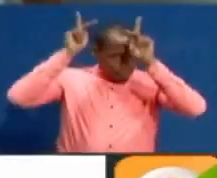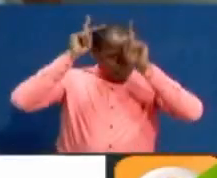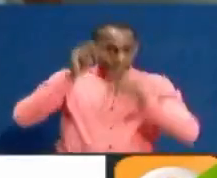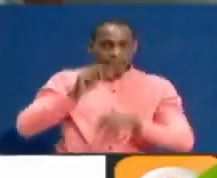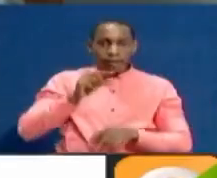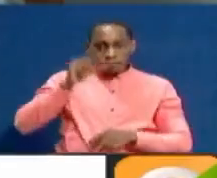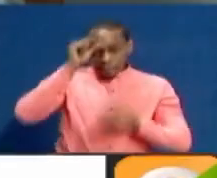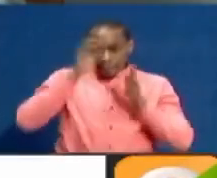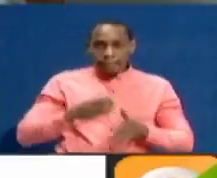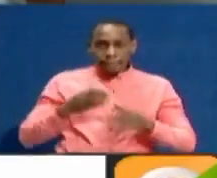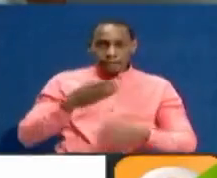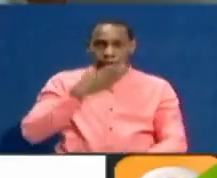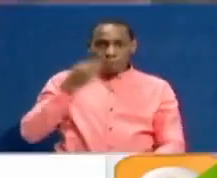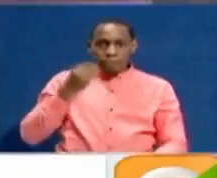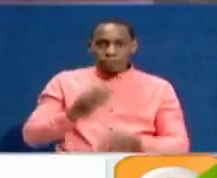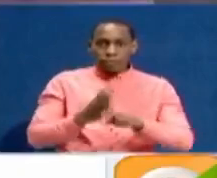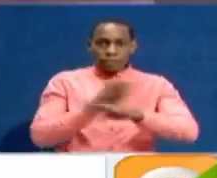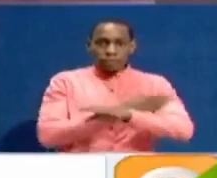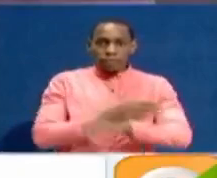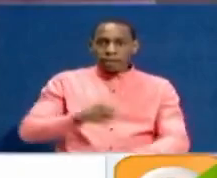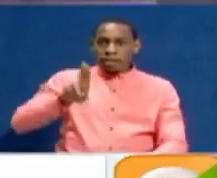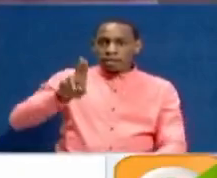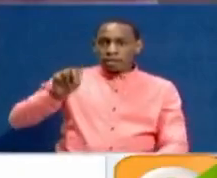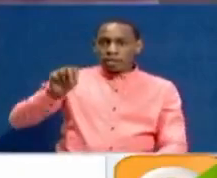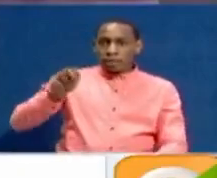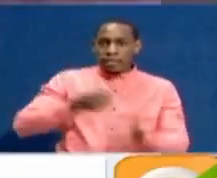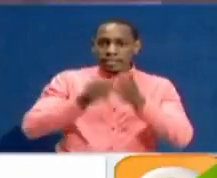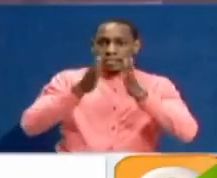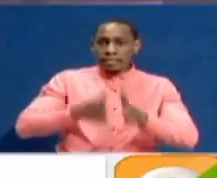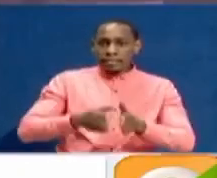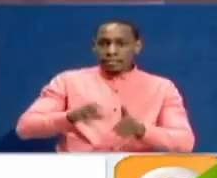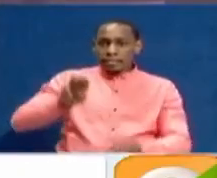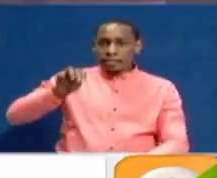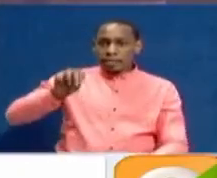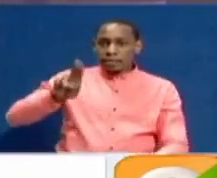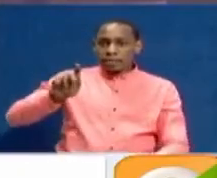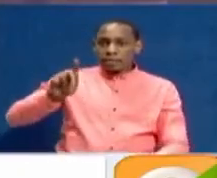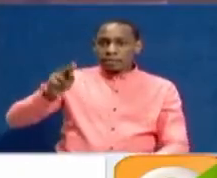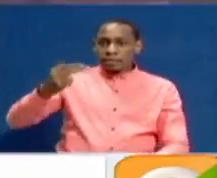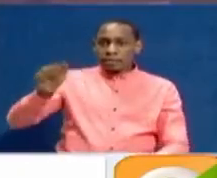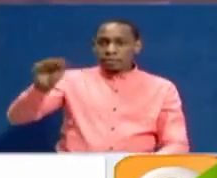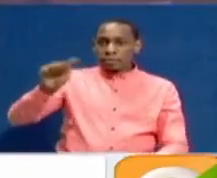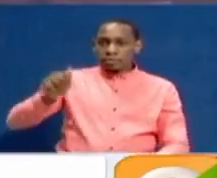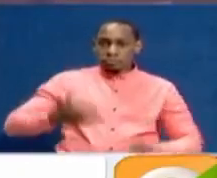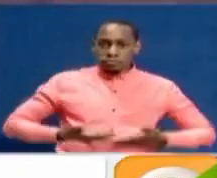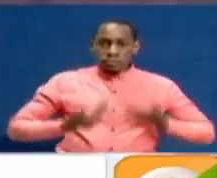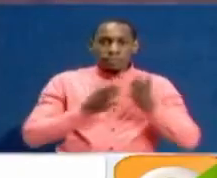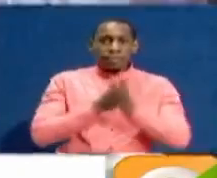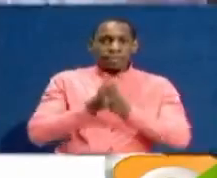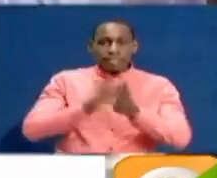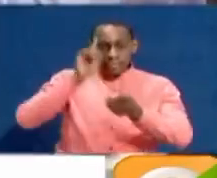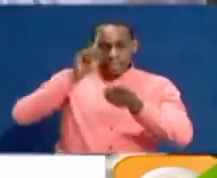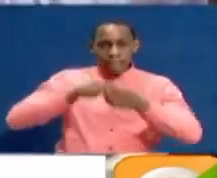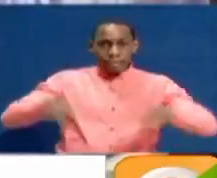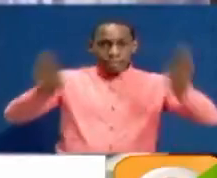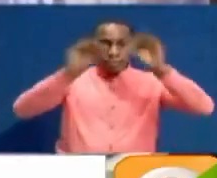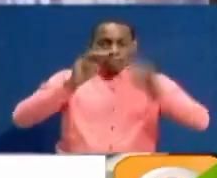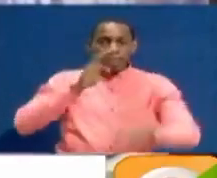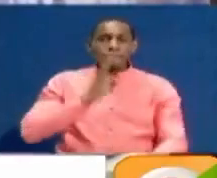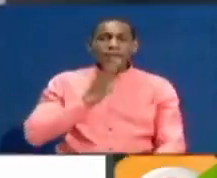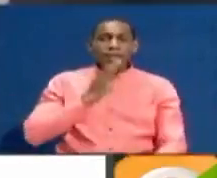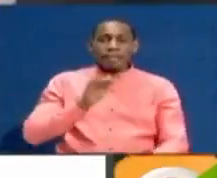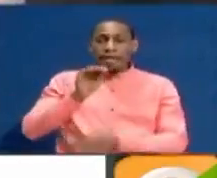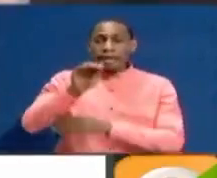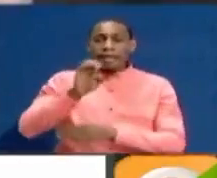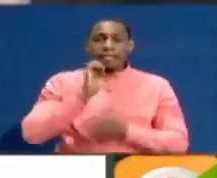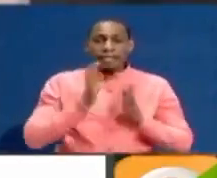Governor Wycliffe Oparanya and former UNCTAD Secretary General Mukisa Kitui having also expressed interest in the presidency, Mudavadi calling